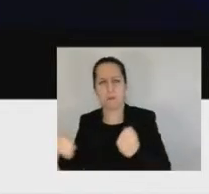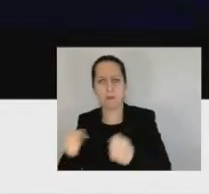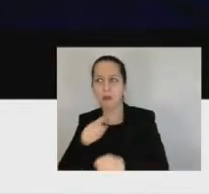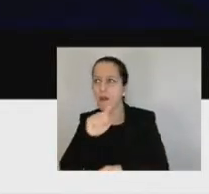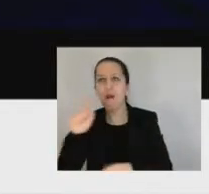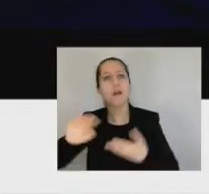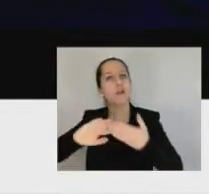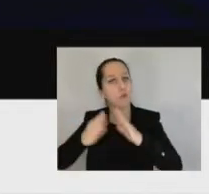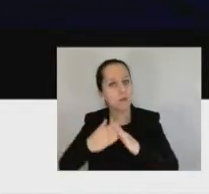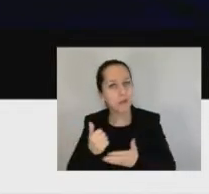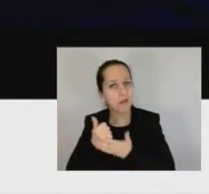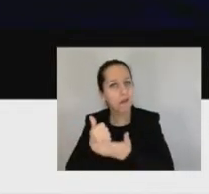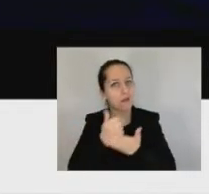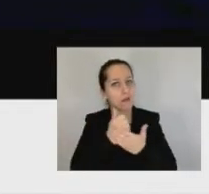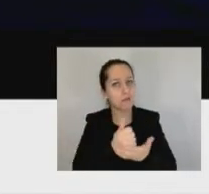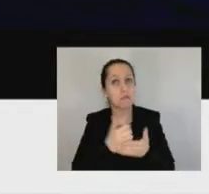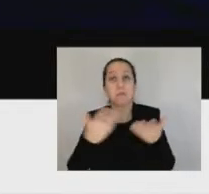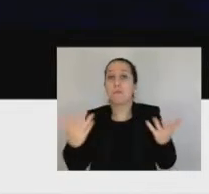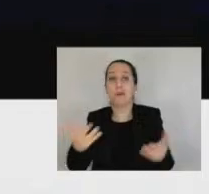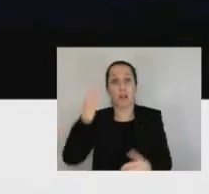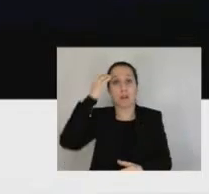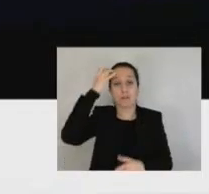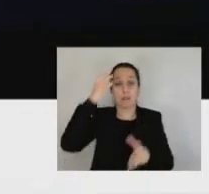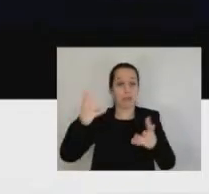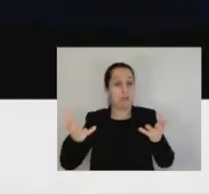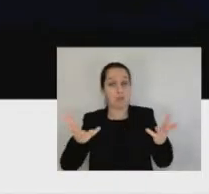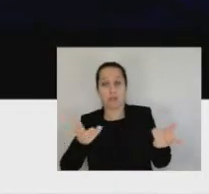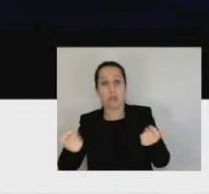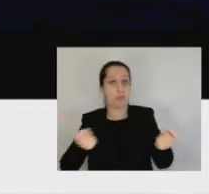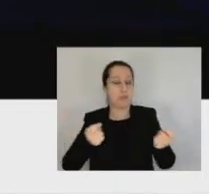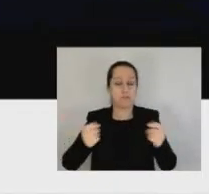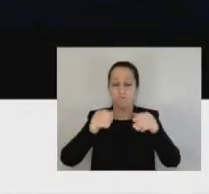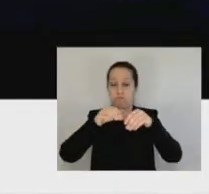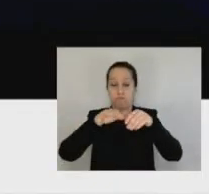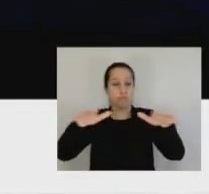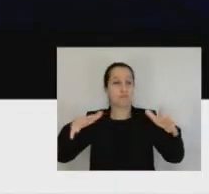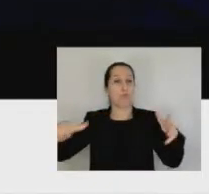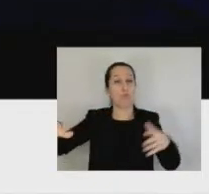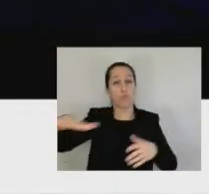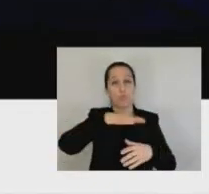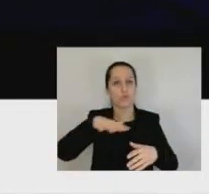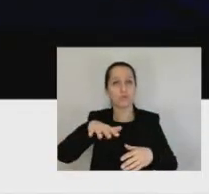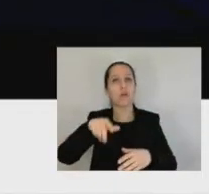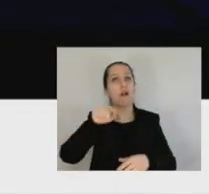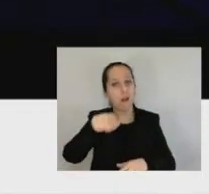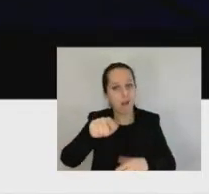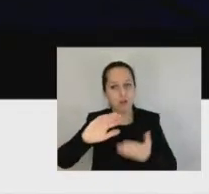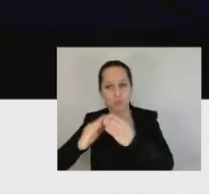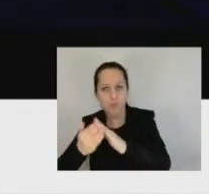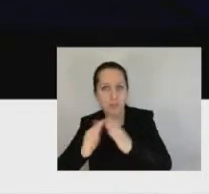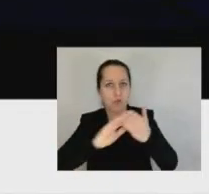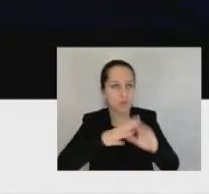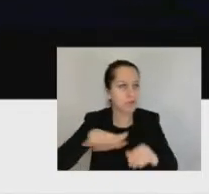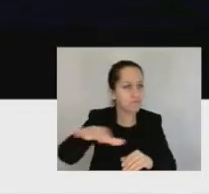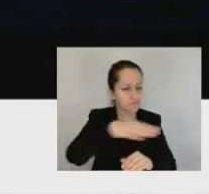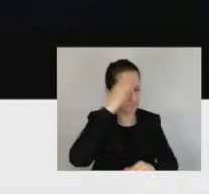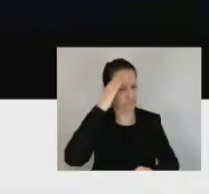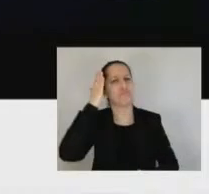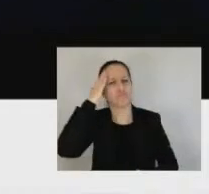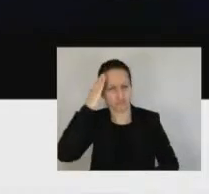organized community vis-a-vis difficulties in the public institutions, and also